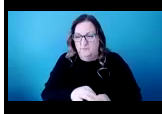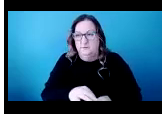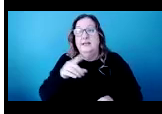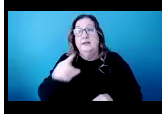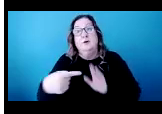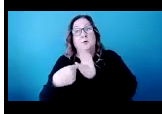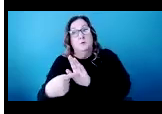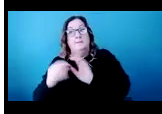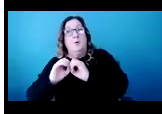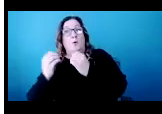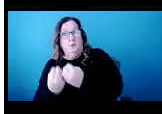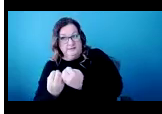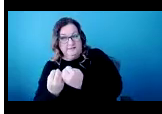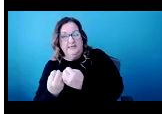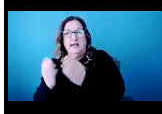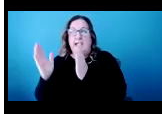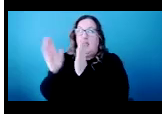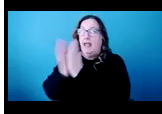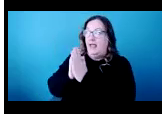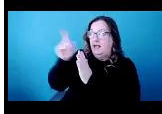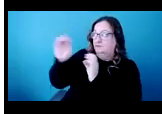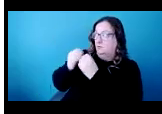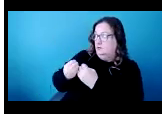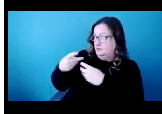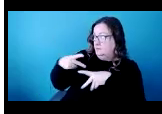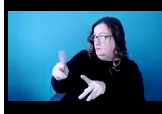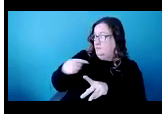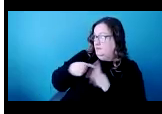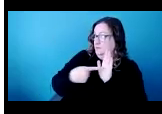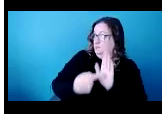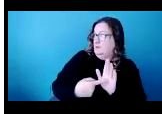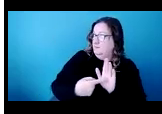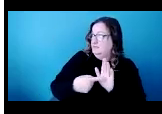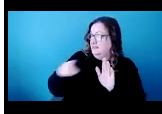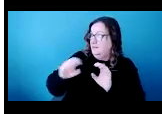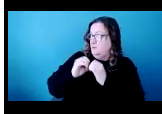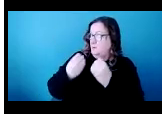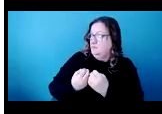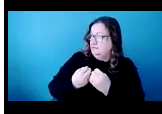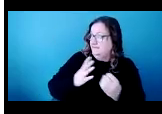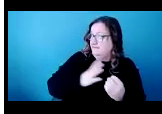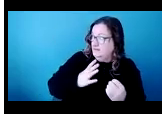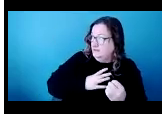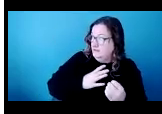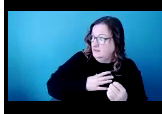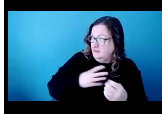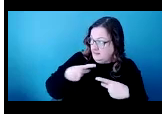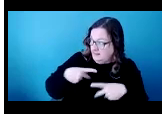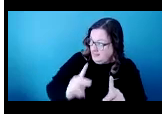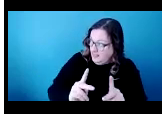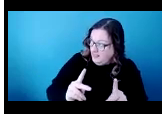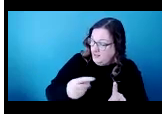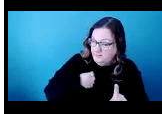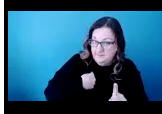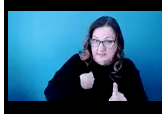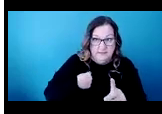organization, ask your organization, like whoever your boss is, whoever your leader is, ask them if you're allowed